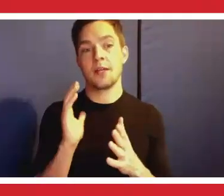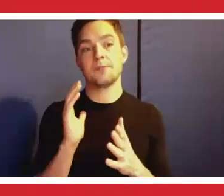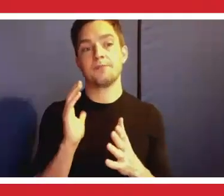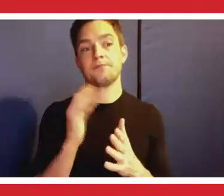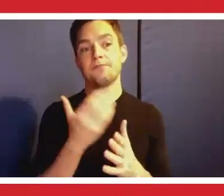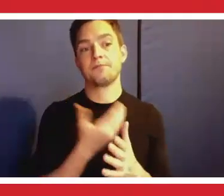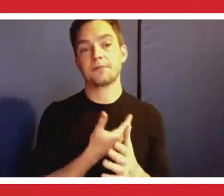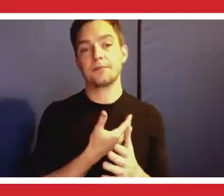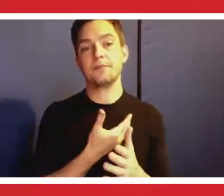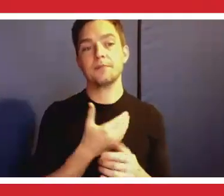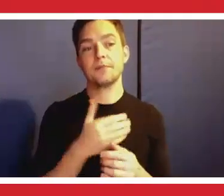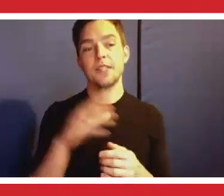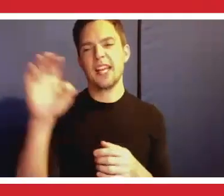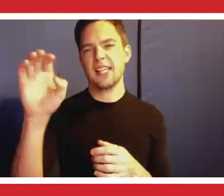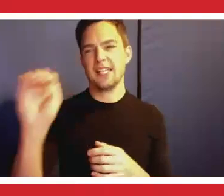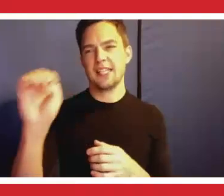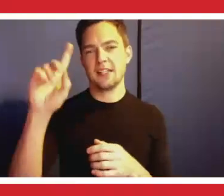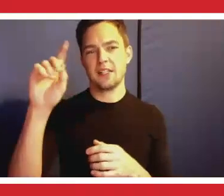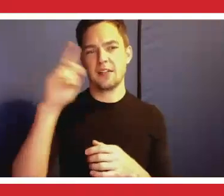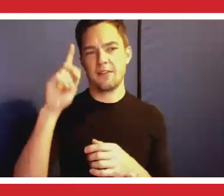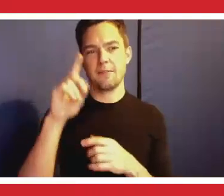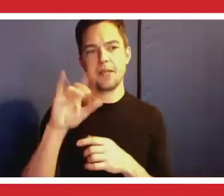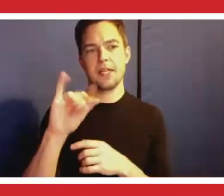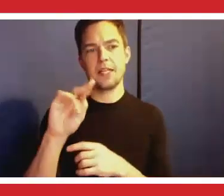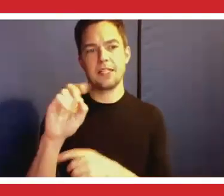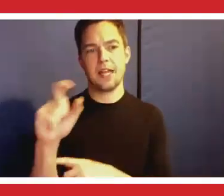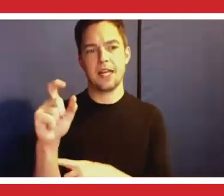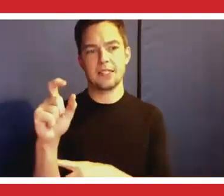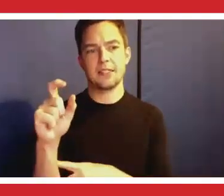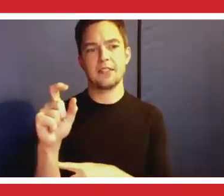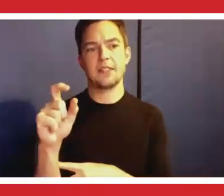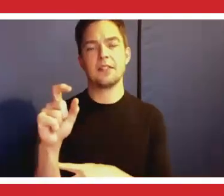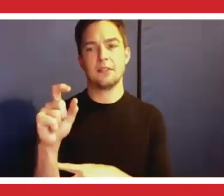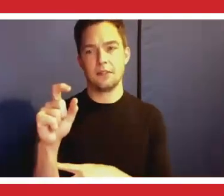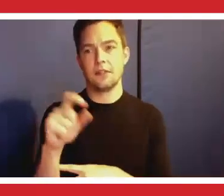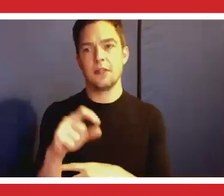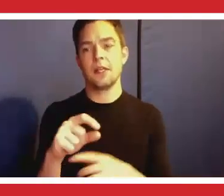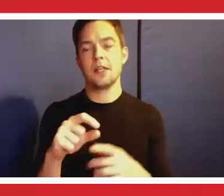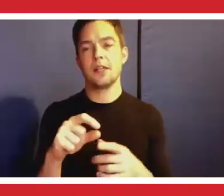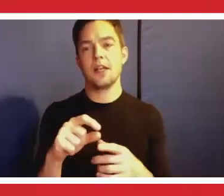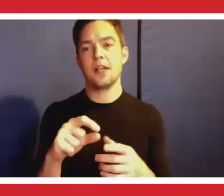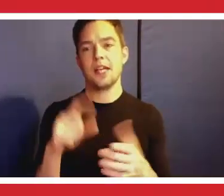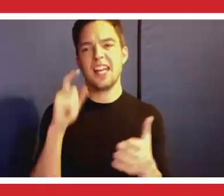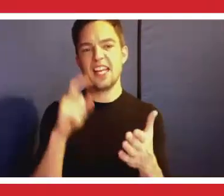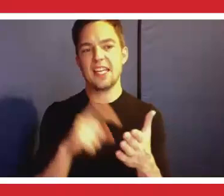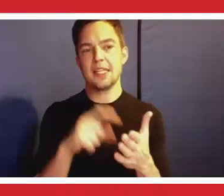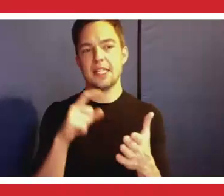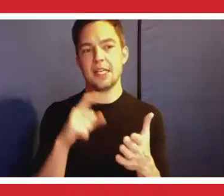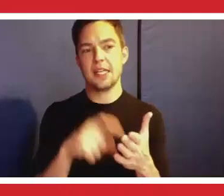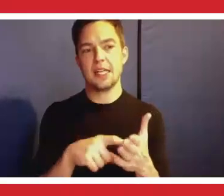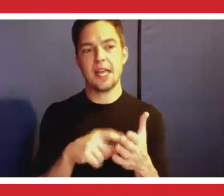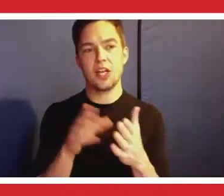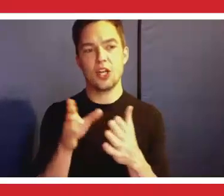is the e-government development index. This is a composite indicator, just is based on the